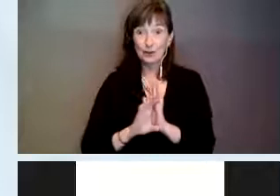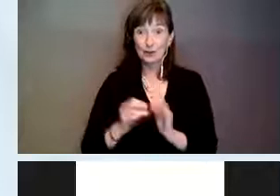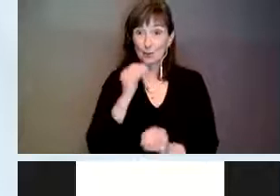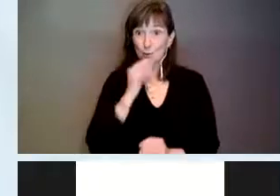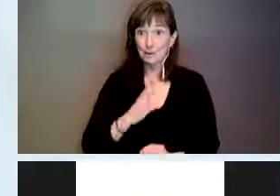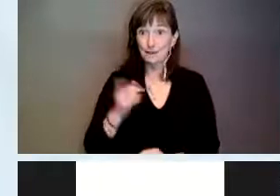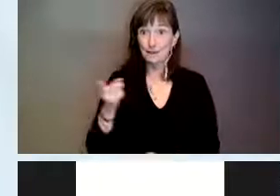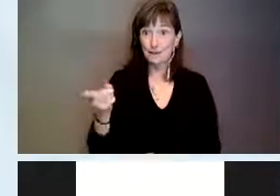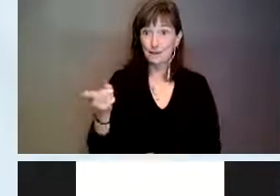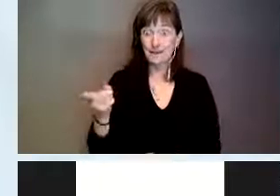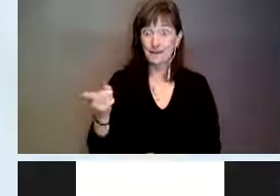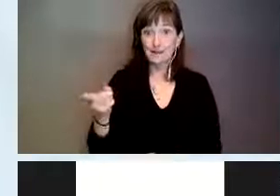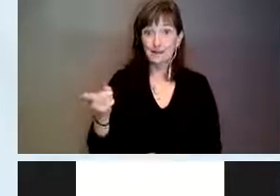fact